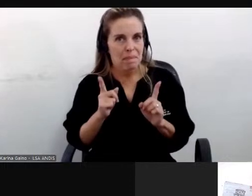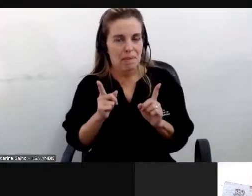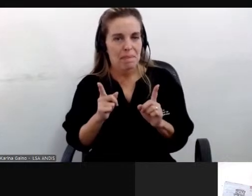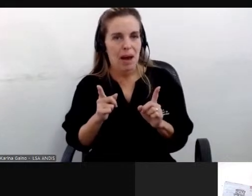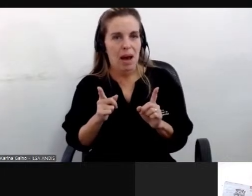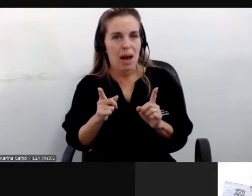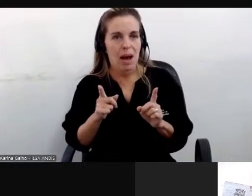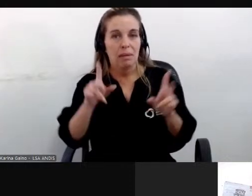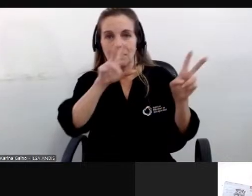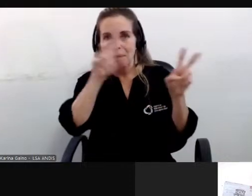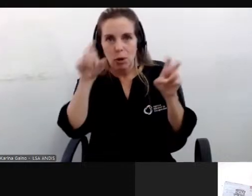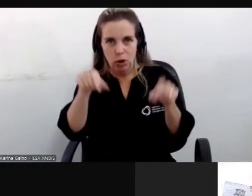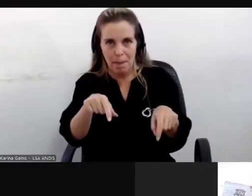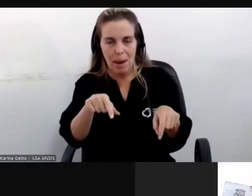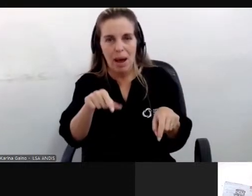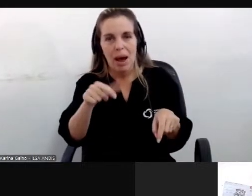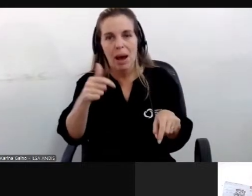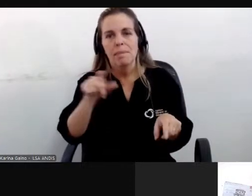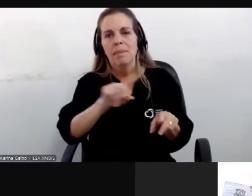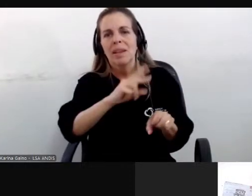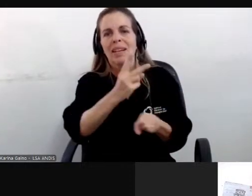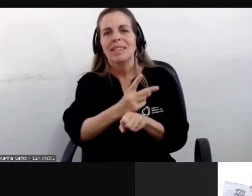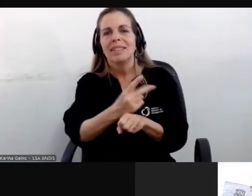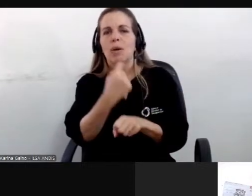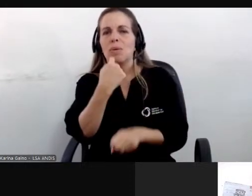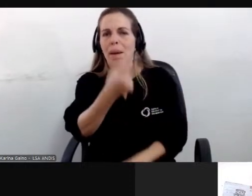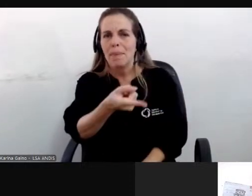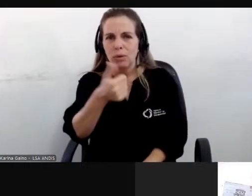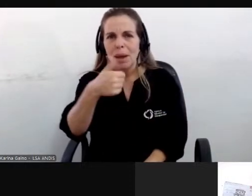in connection, well, along the same lines,